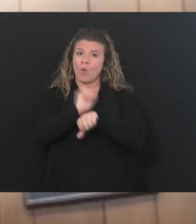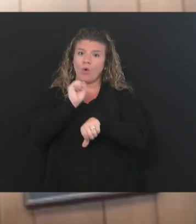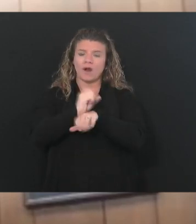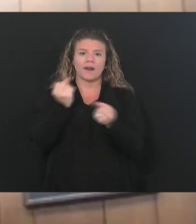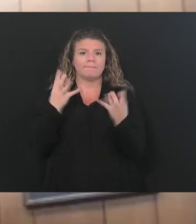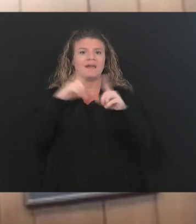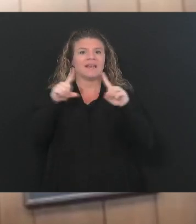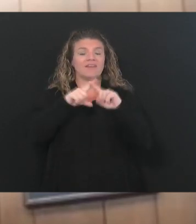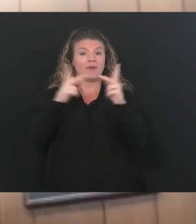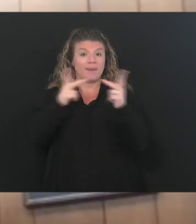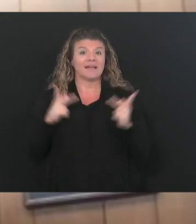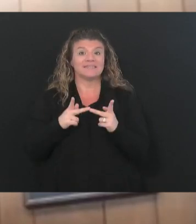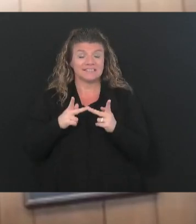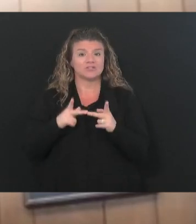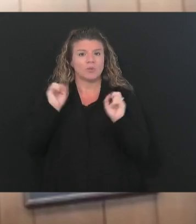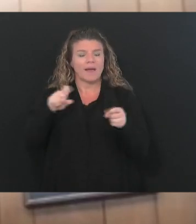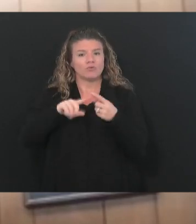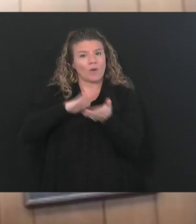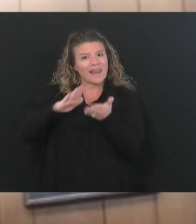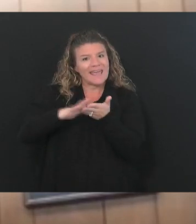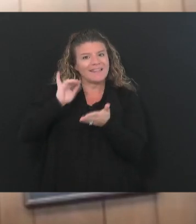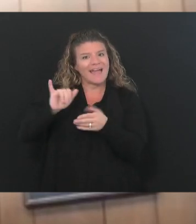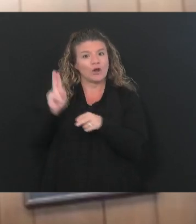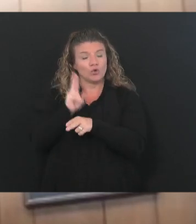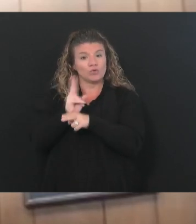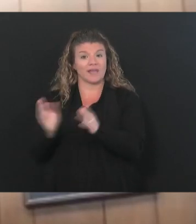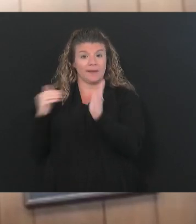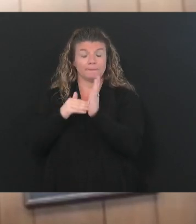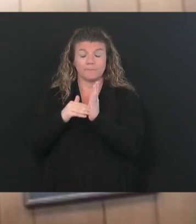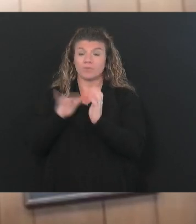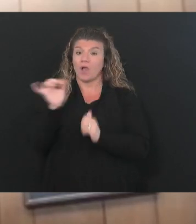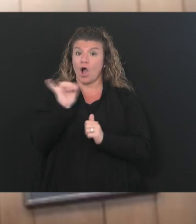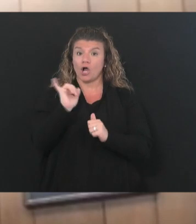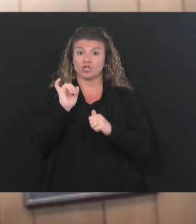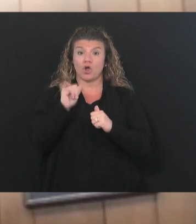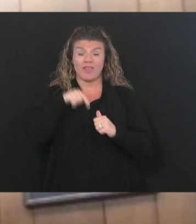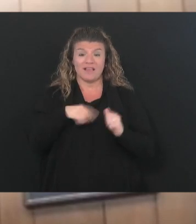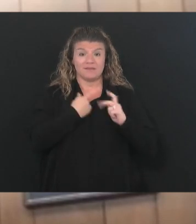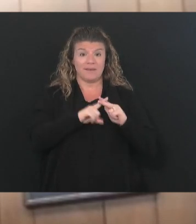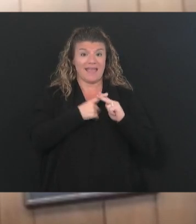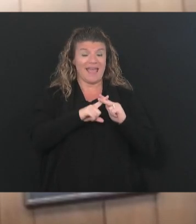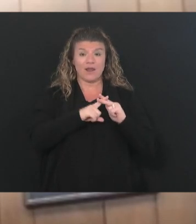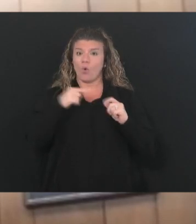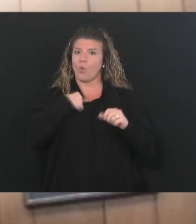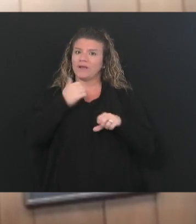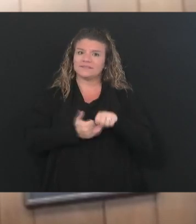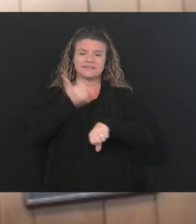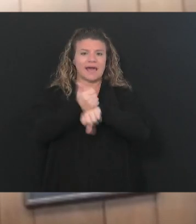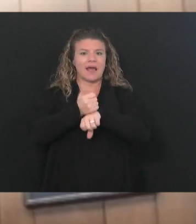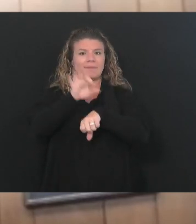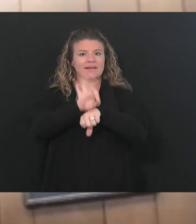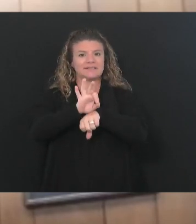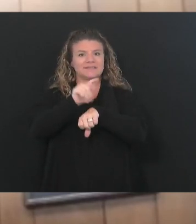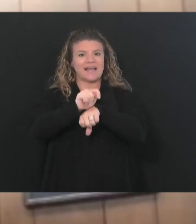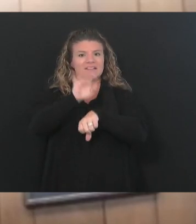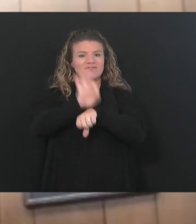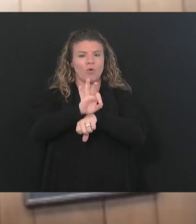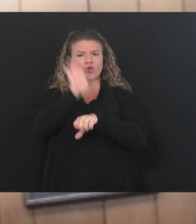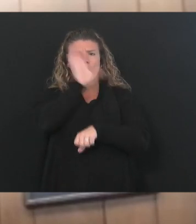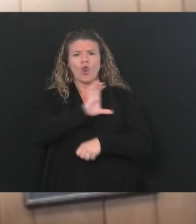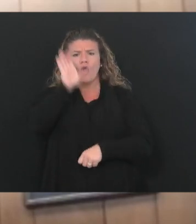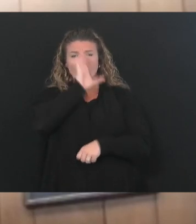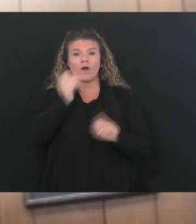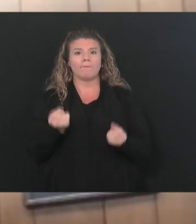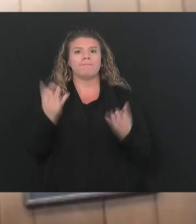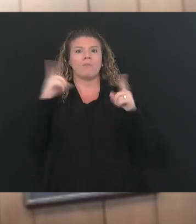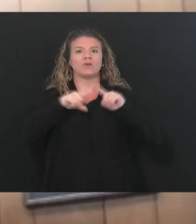then the other key point is the governor directed us early on to stand up a task force to look for multiple sources of